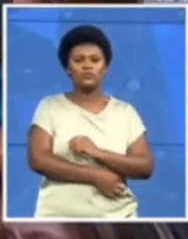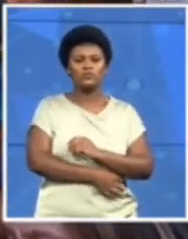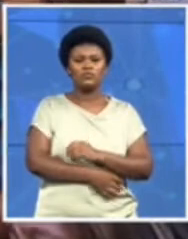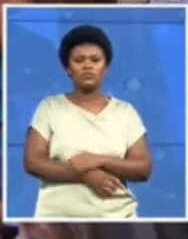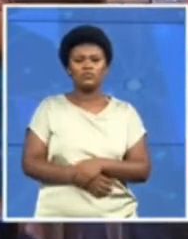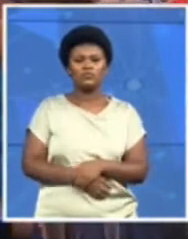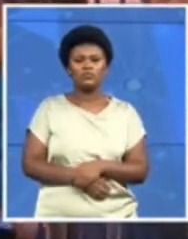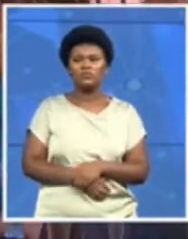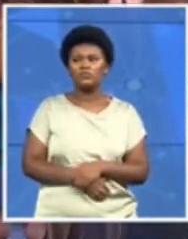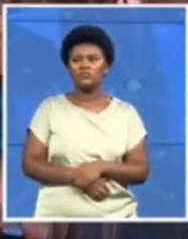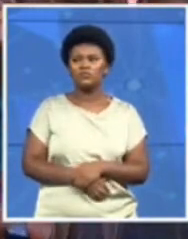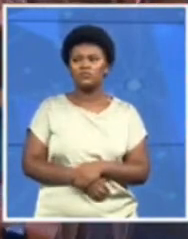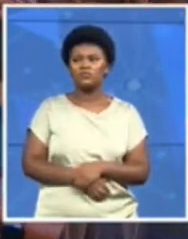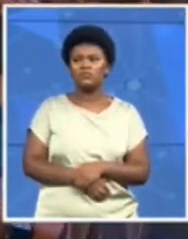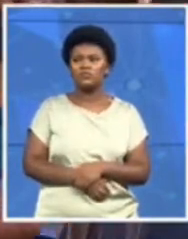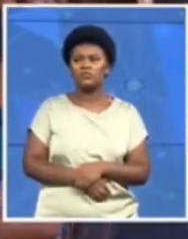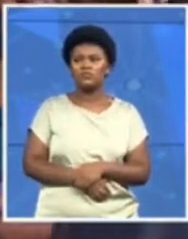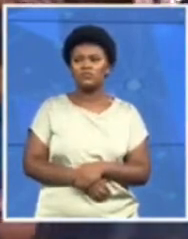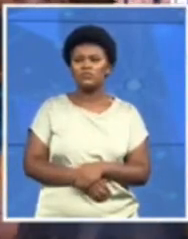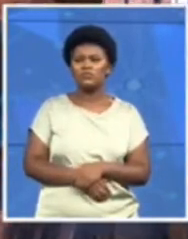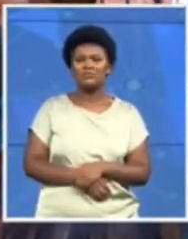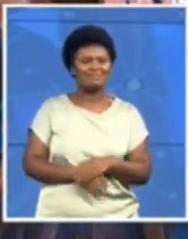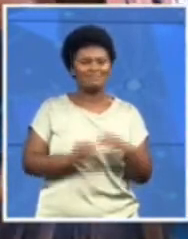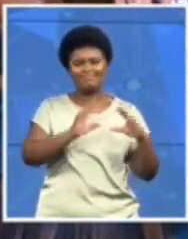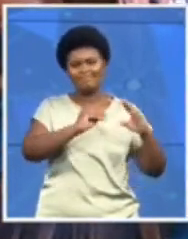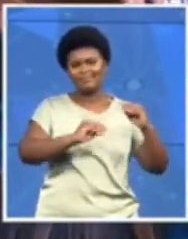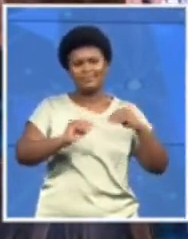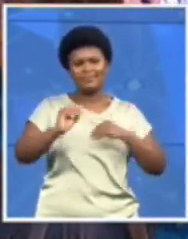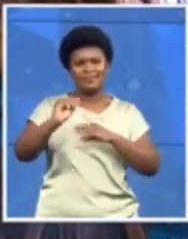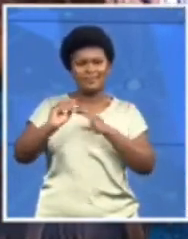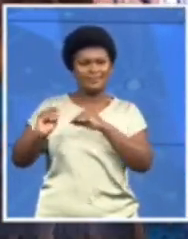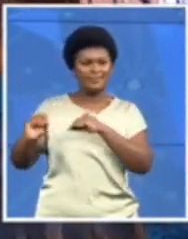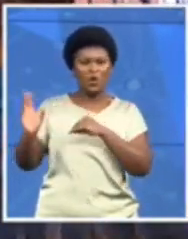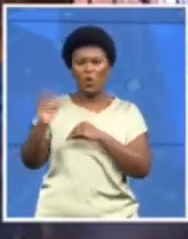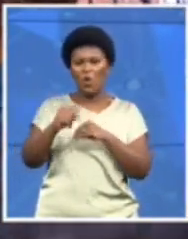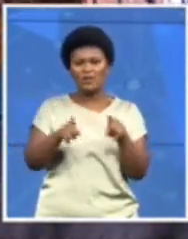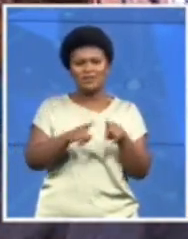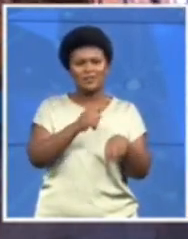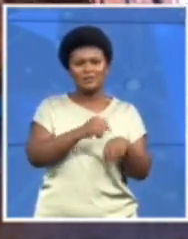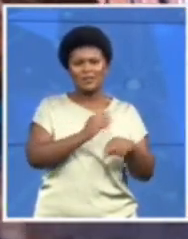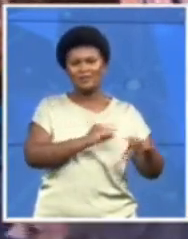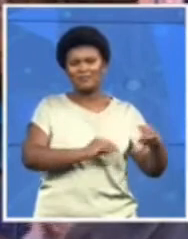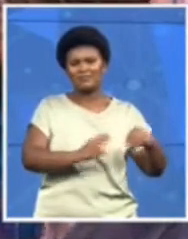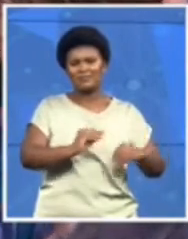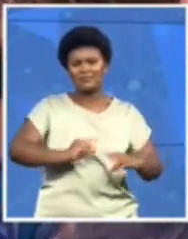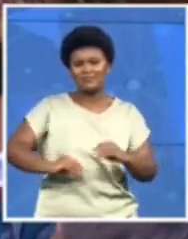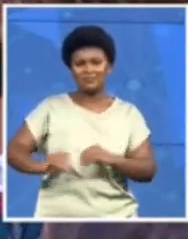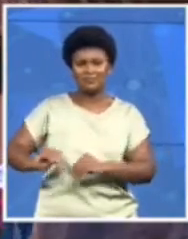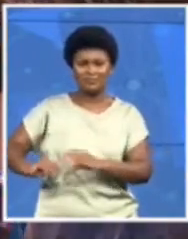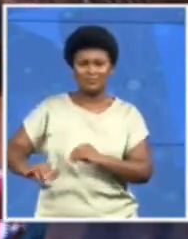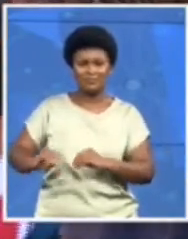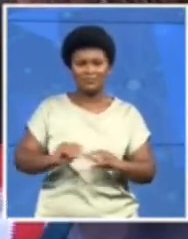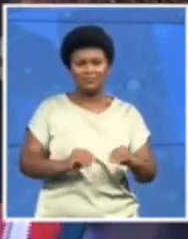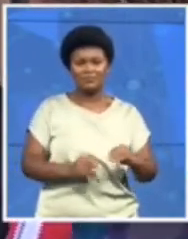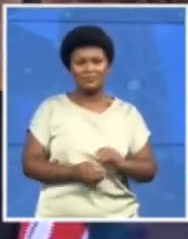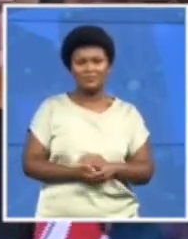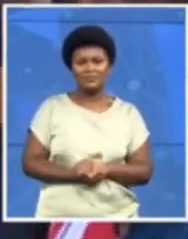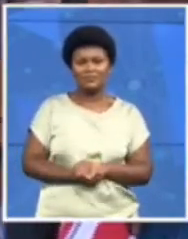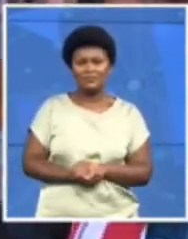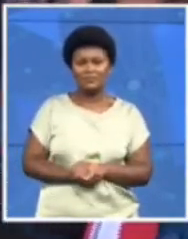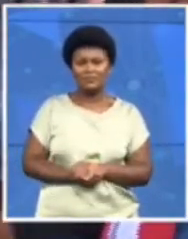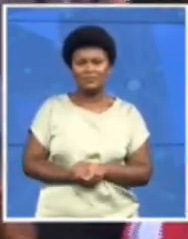Would like to know the explosives and what was actually found in his possession. Before she answers that, can you just tell us who you are and